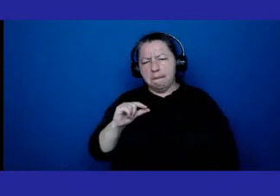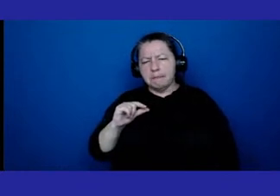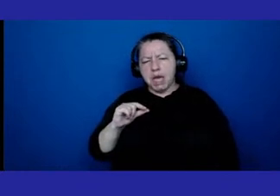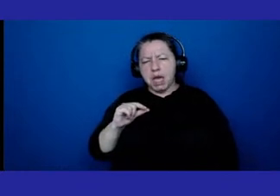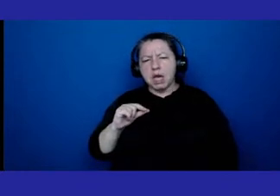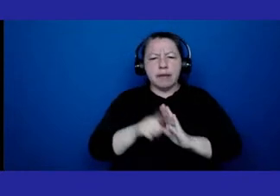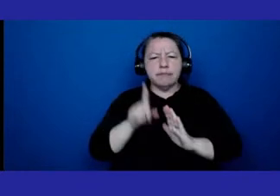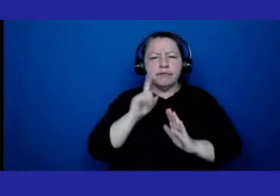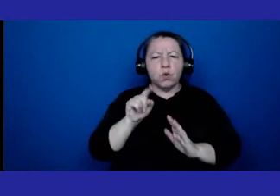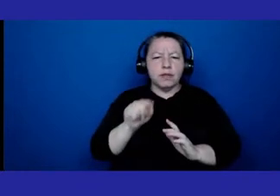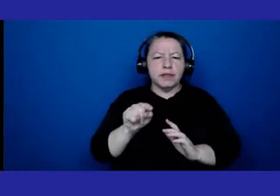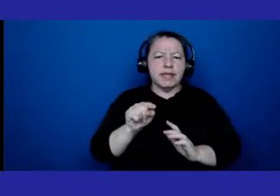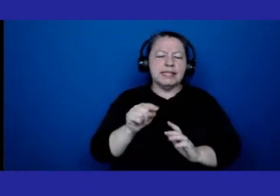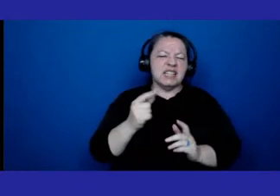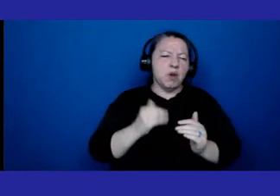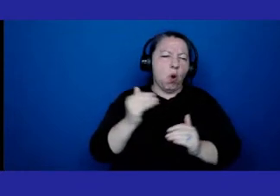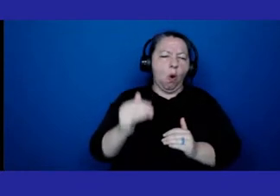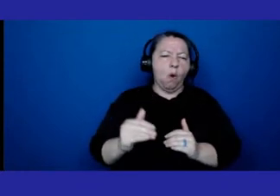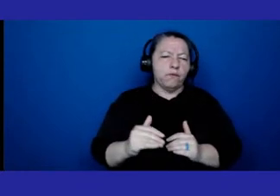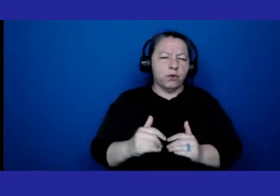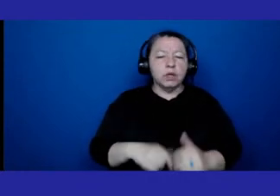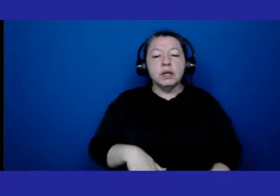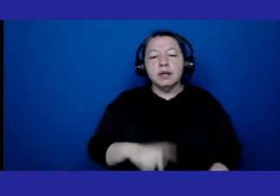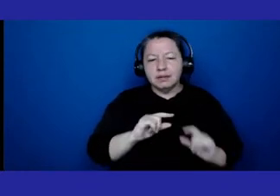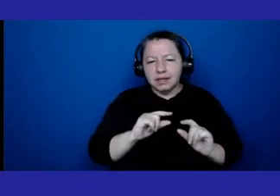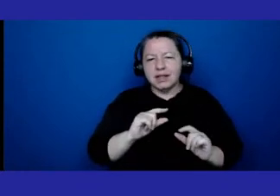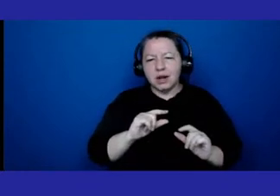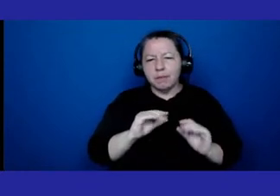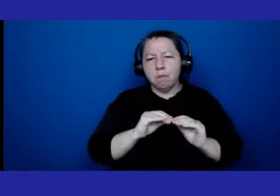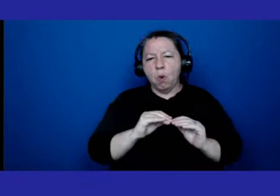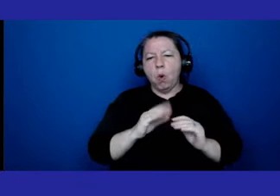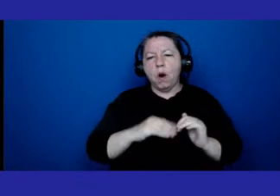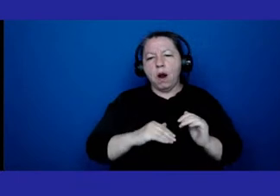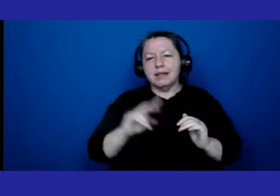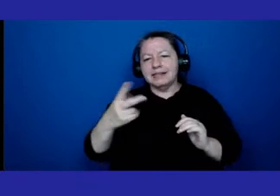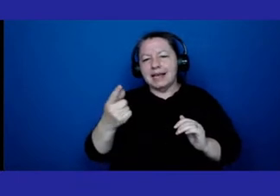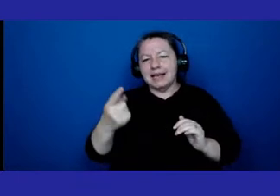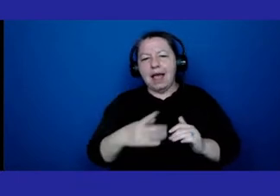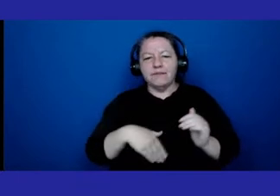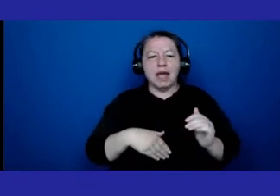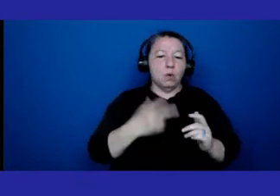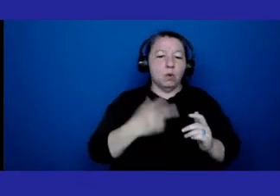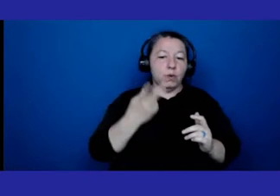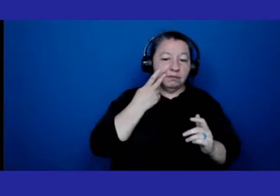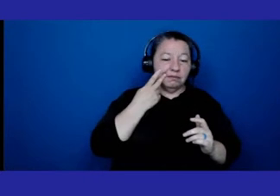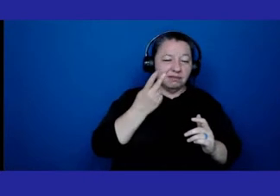spend, but it's a bit inflated on the second half of the year versus what we saw in the last slides.